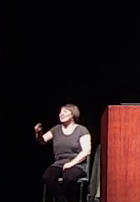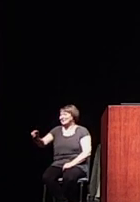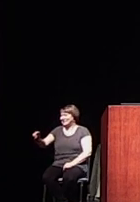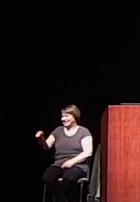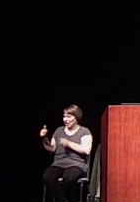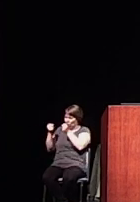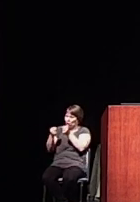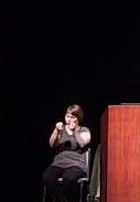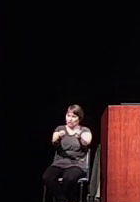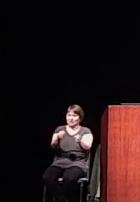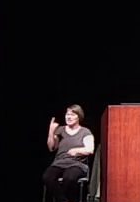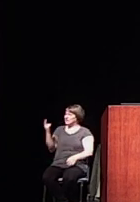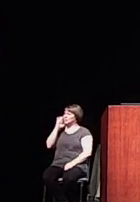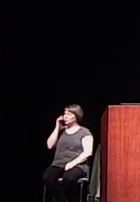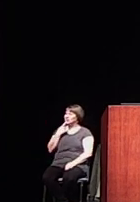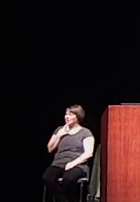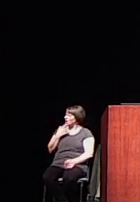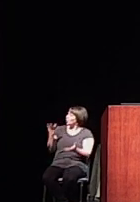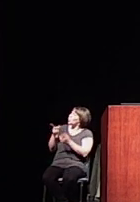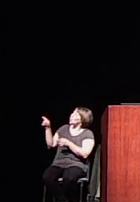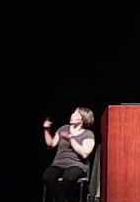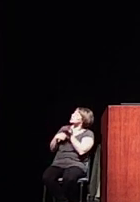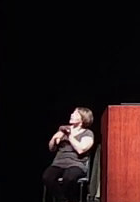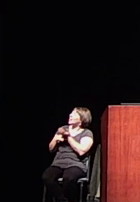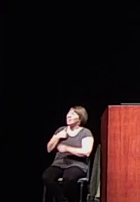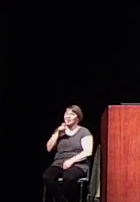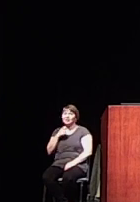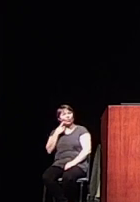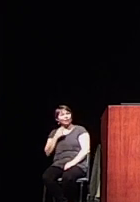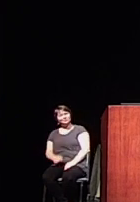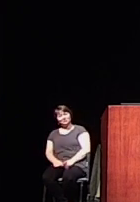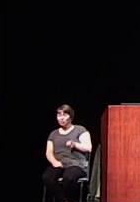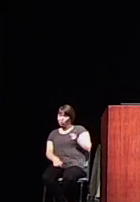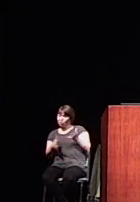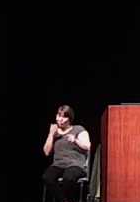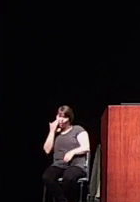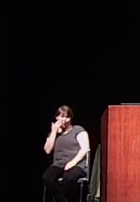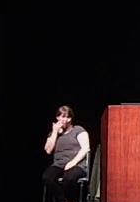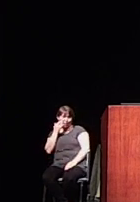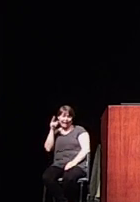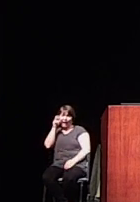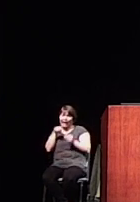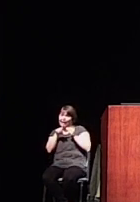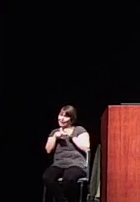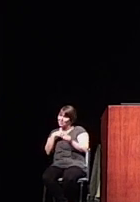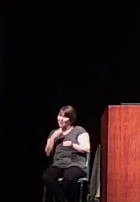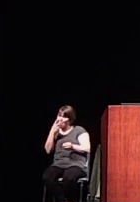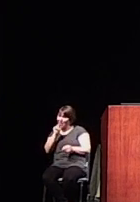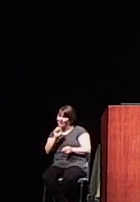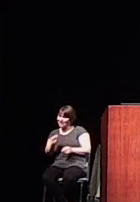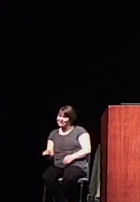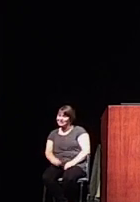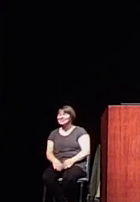about? And I have to consider, like, does this person want to hear about whiteness? They might not want to hear. You know, sometimes it's awkward to make that